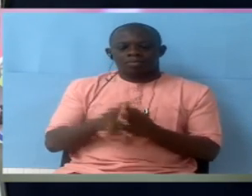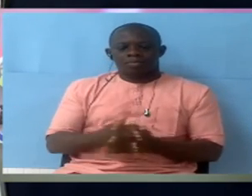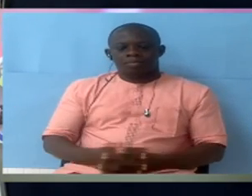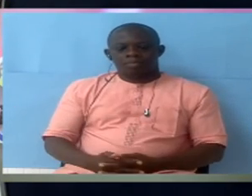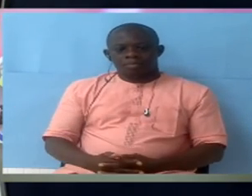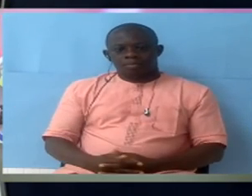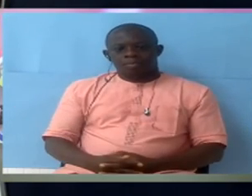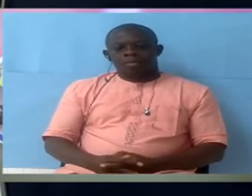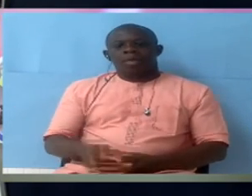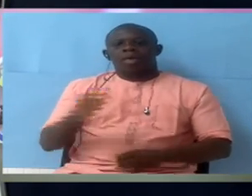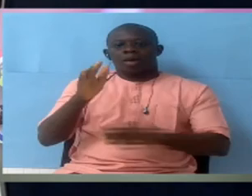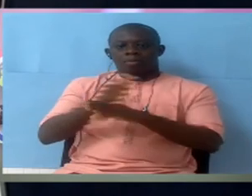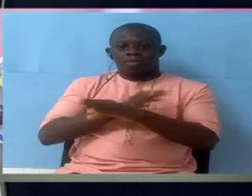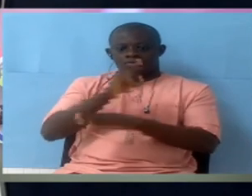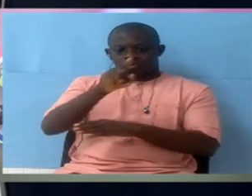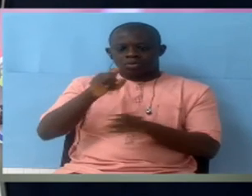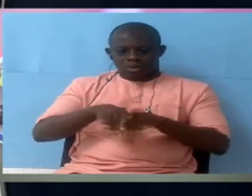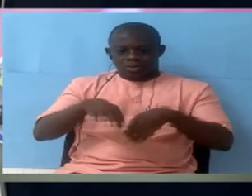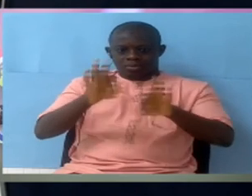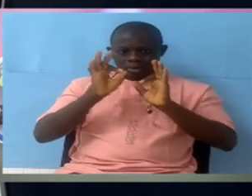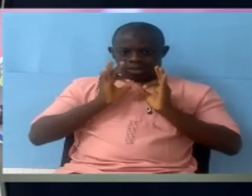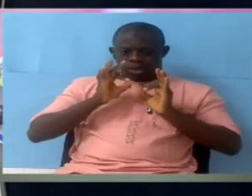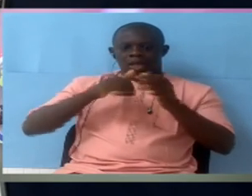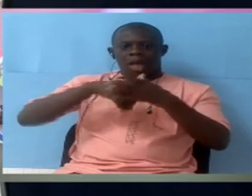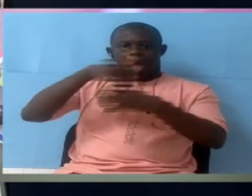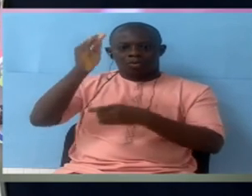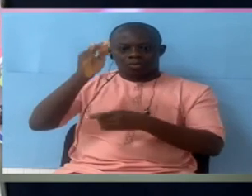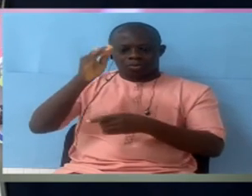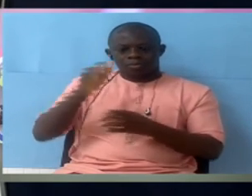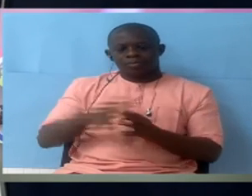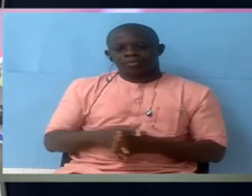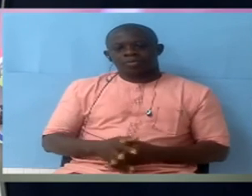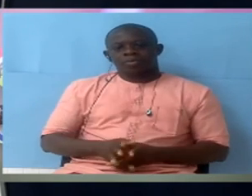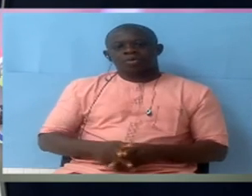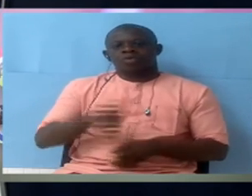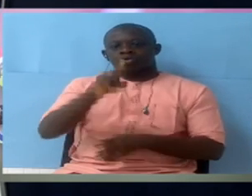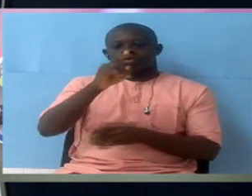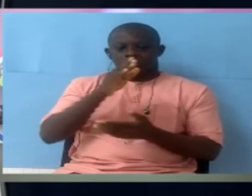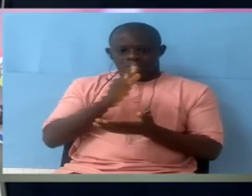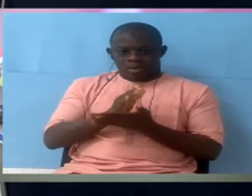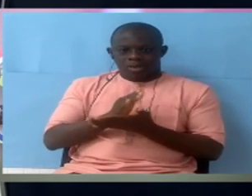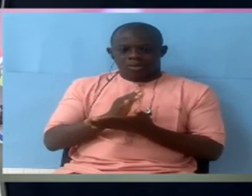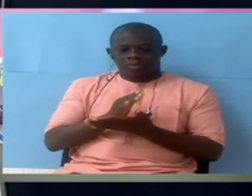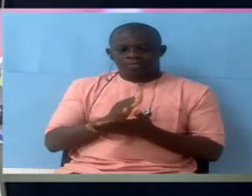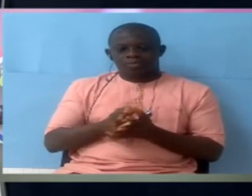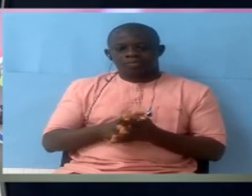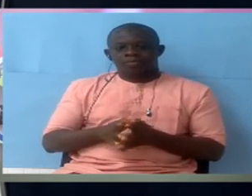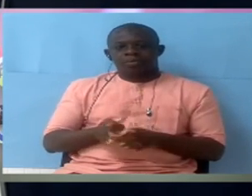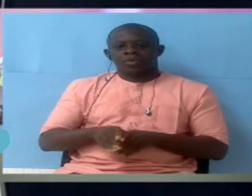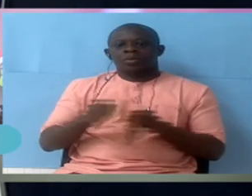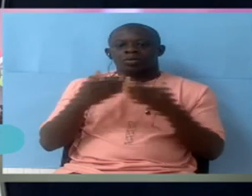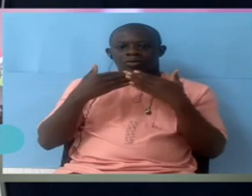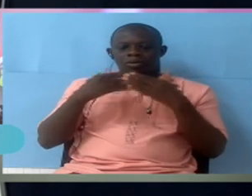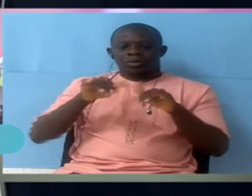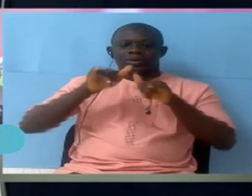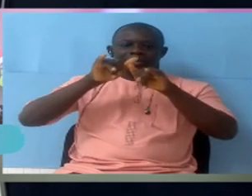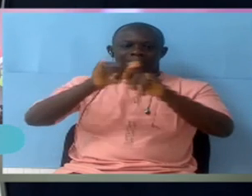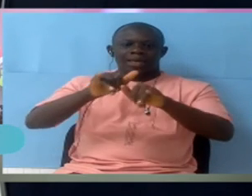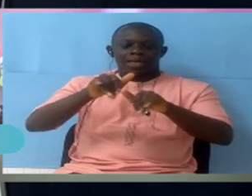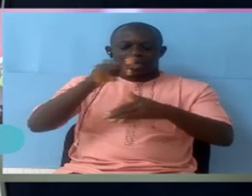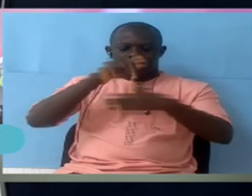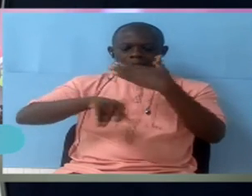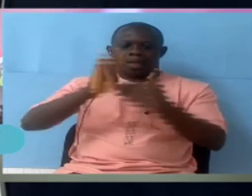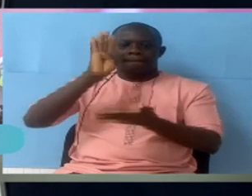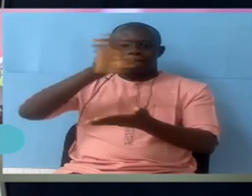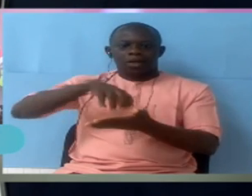Sorry, before you were taken out. Balay la gene. You had already stayed at mile 2 for